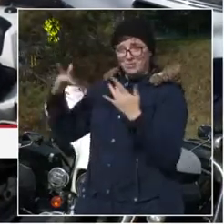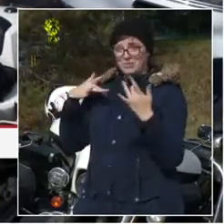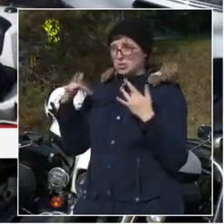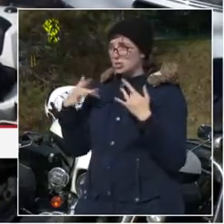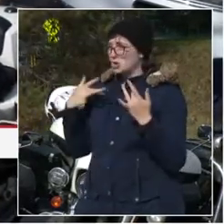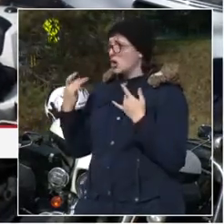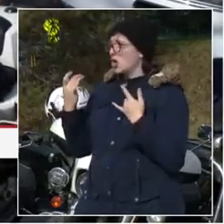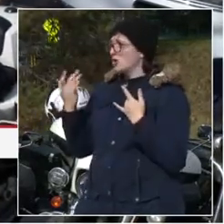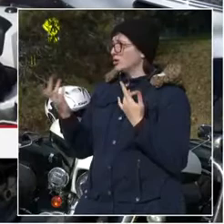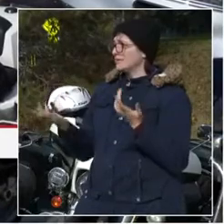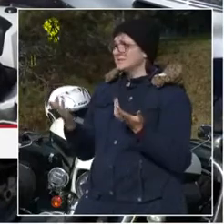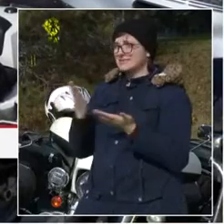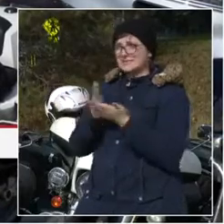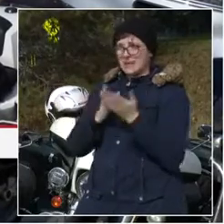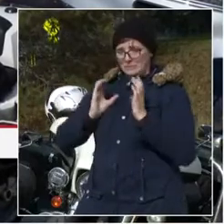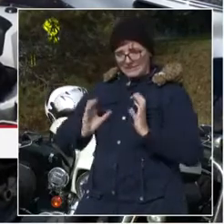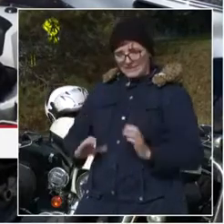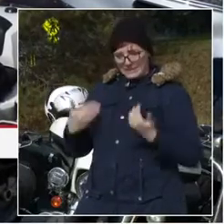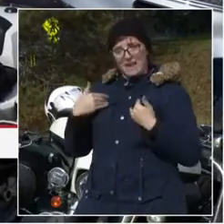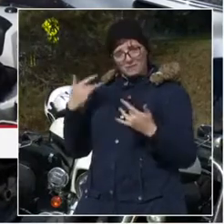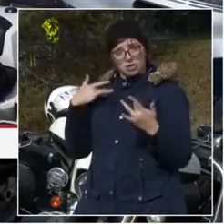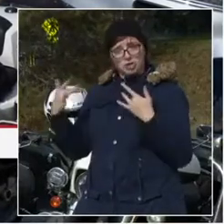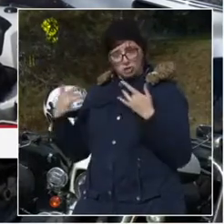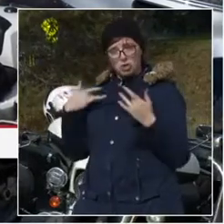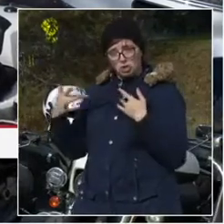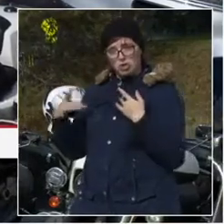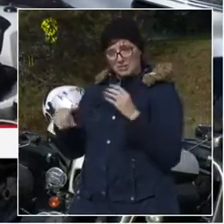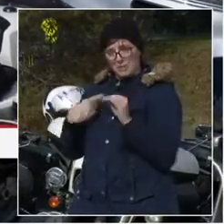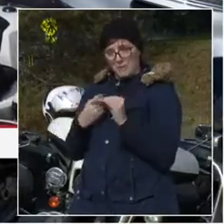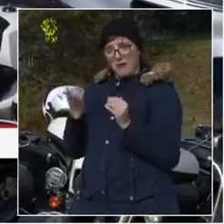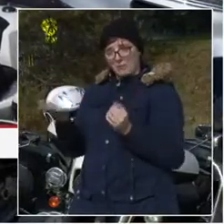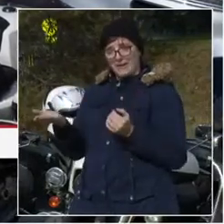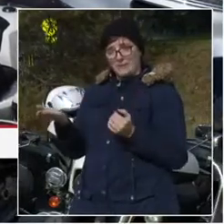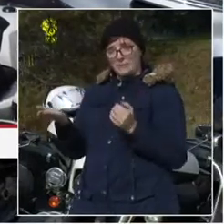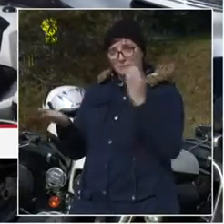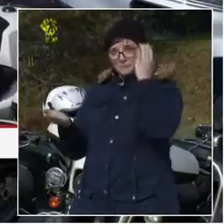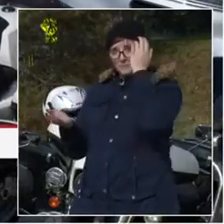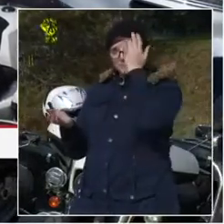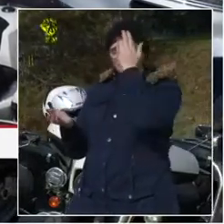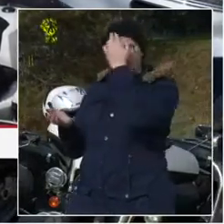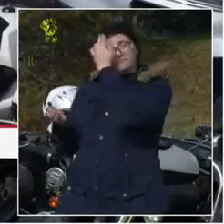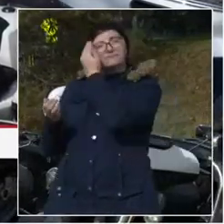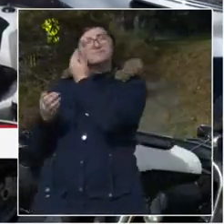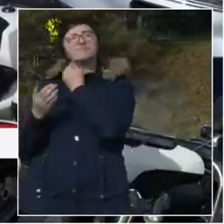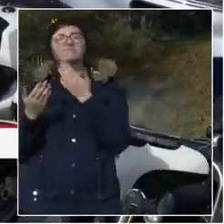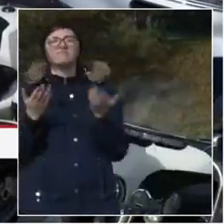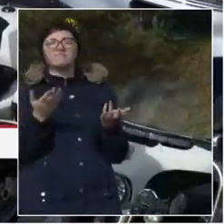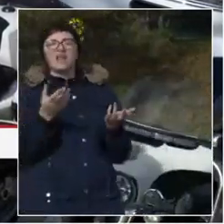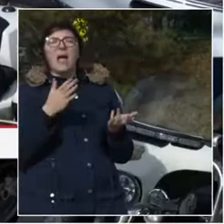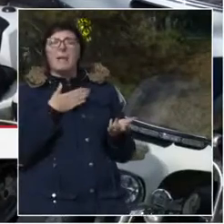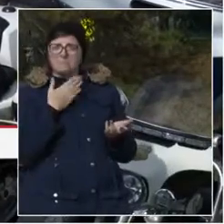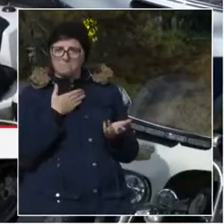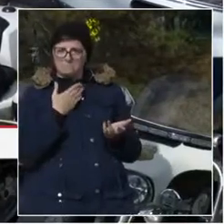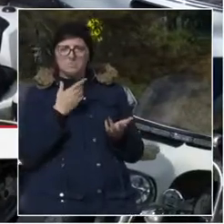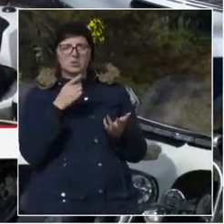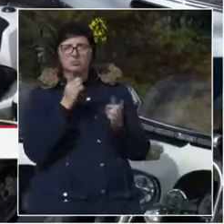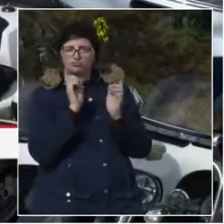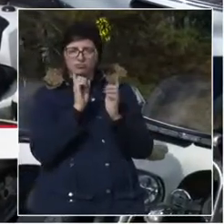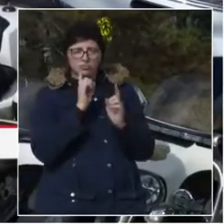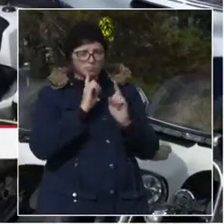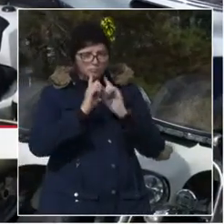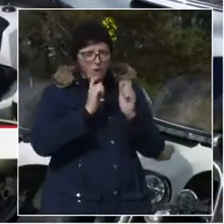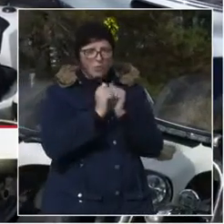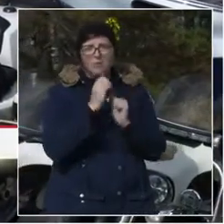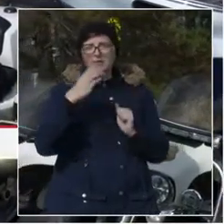those concerns that some citizens have about him being on the force. I'm happy to have you talk to the Chief of